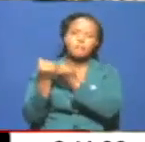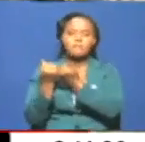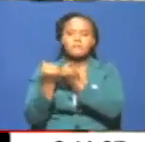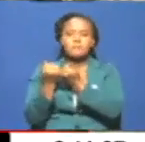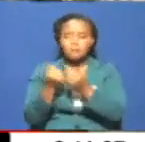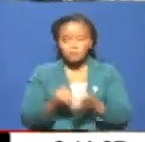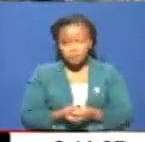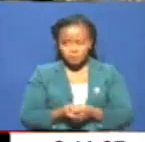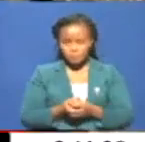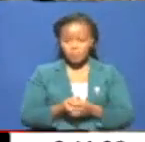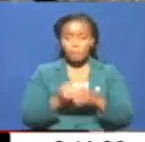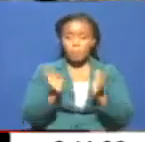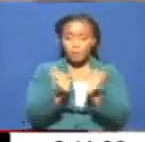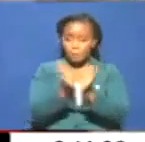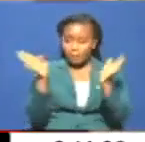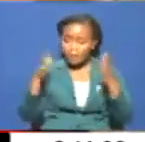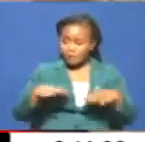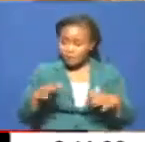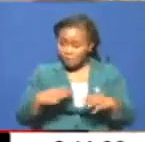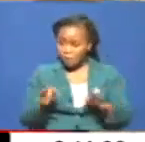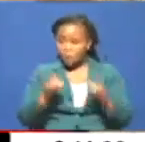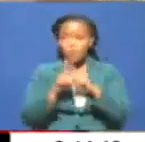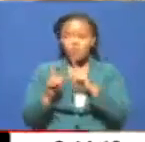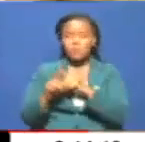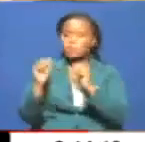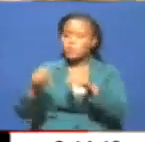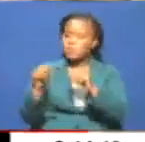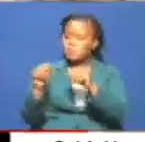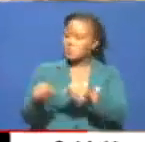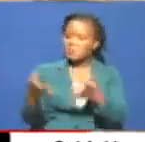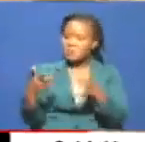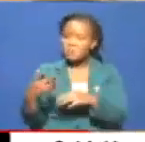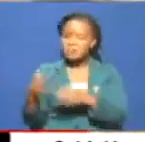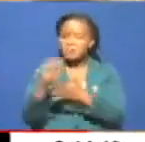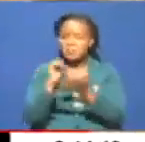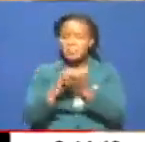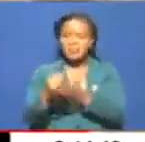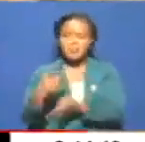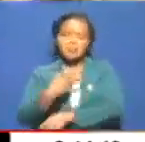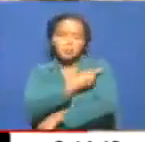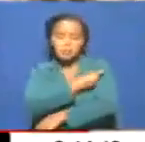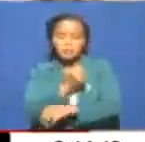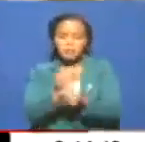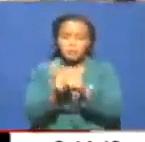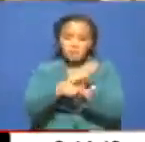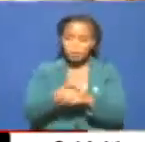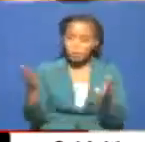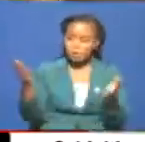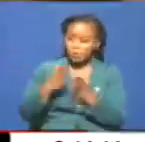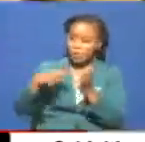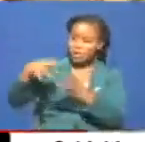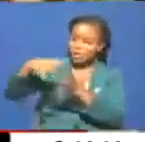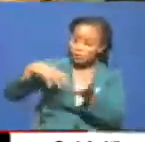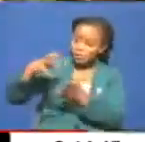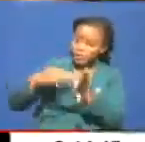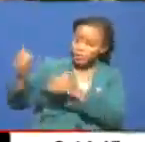The public can also take advantage of a COVID-19 vaccination center that will be set up at Uchumi Supermarket that will run